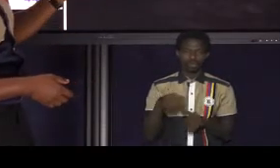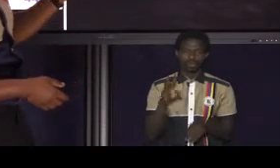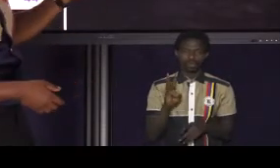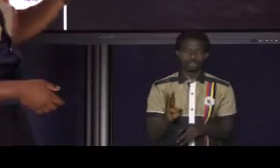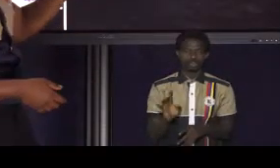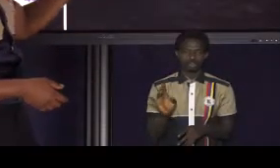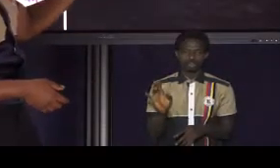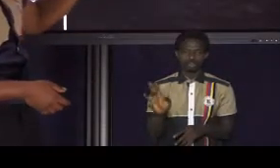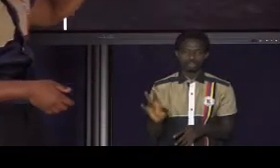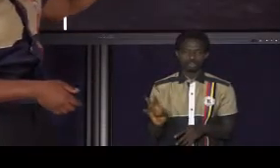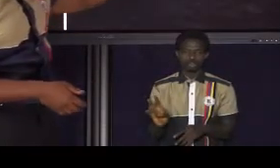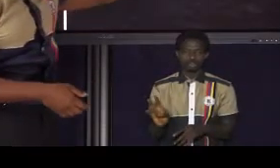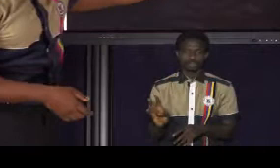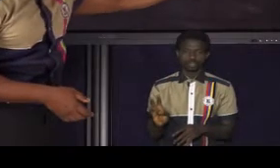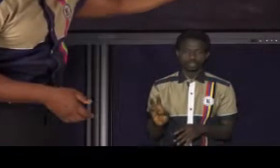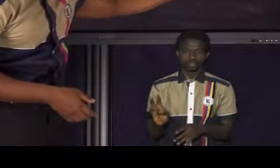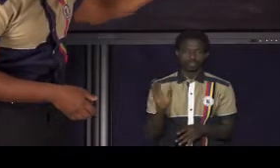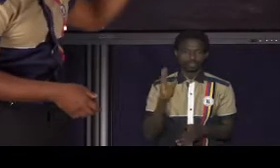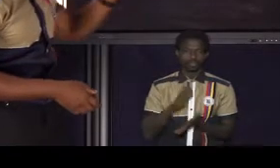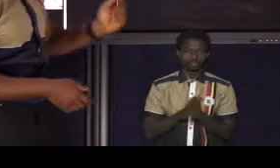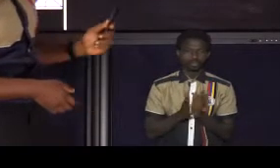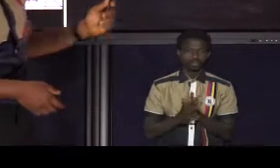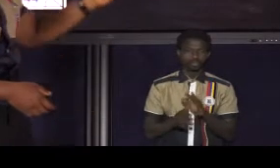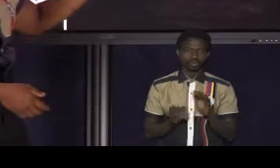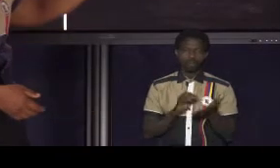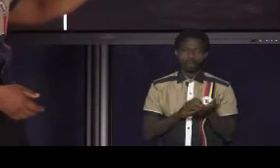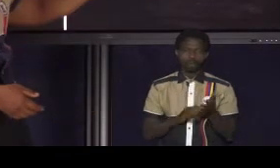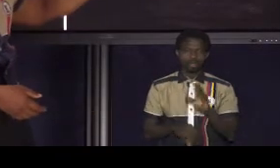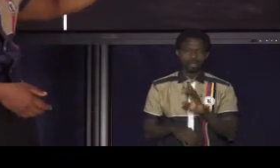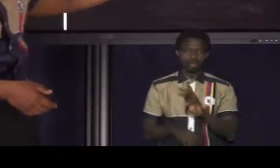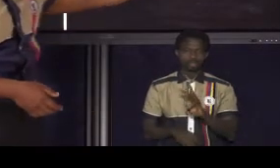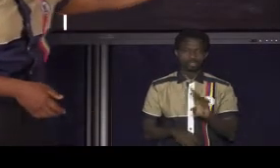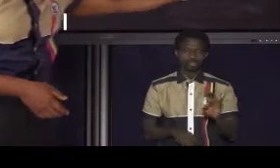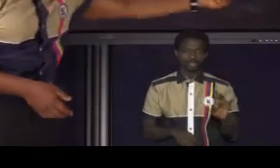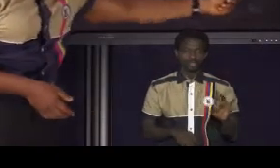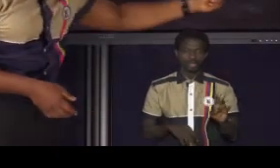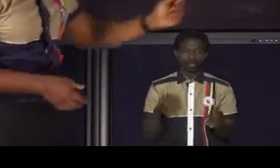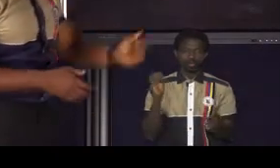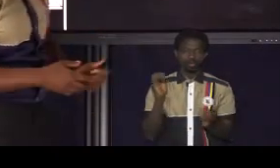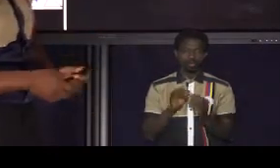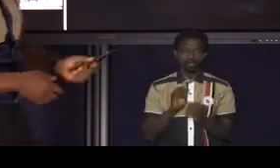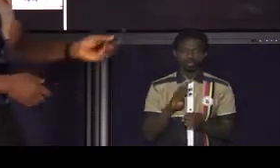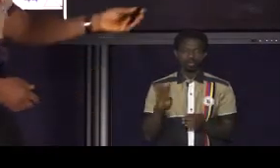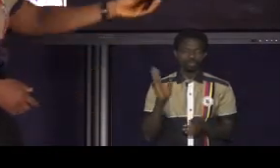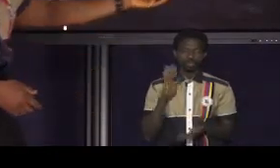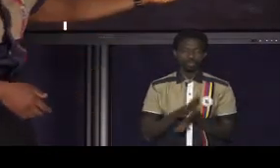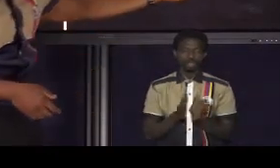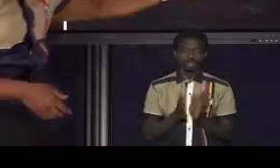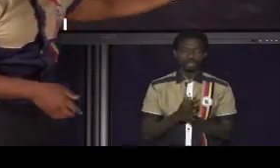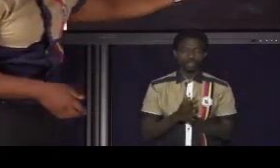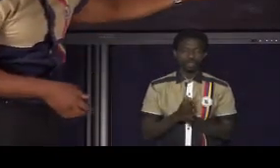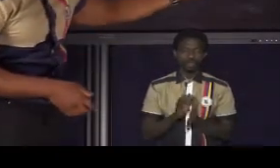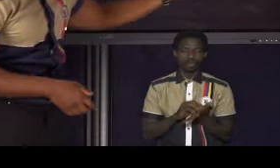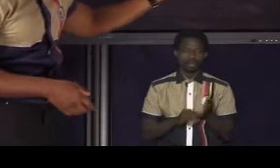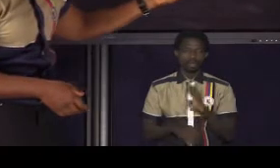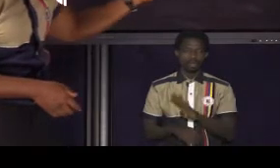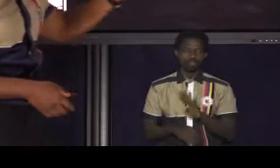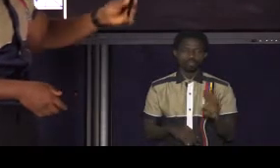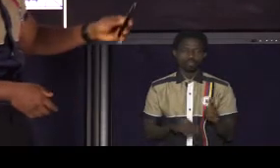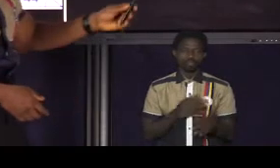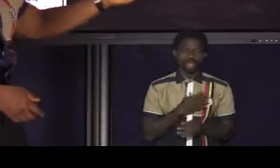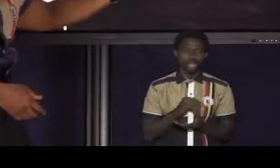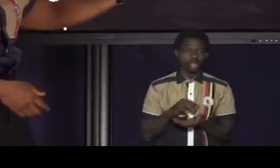when we identify, plus 67 will become minus 67, plus 44 will become minus 44. And so when we subtract 67